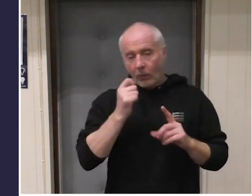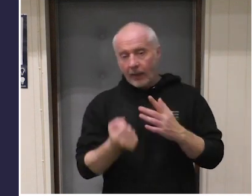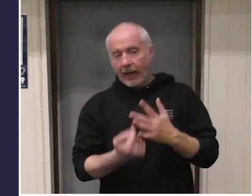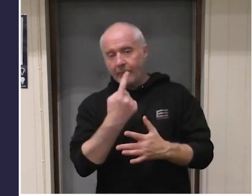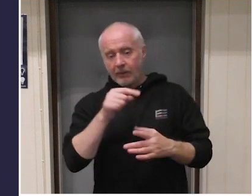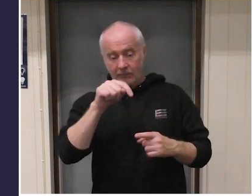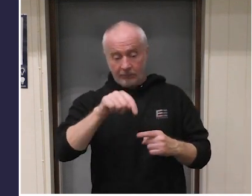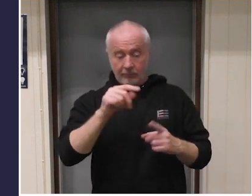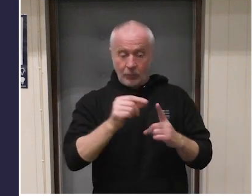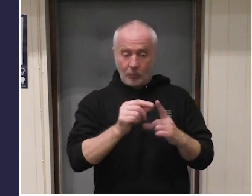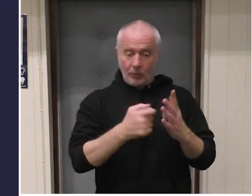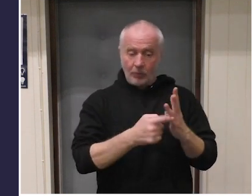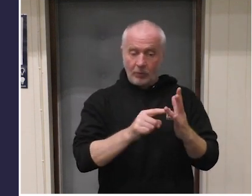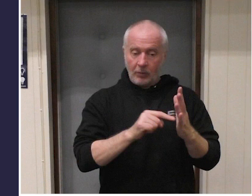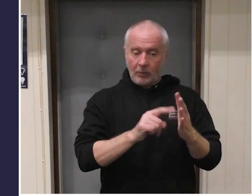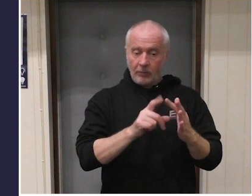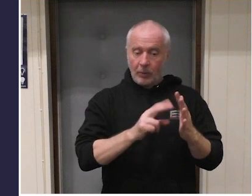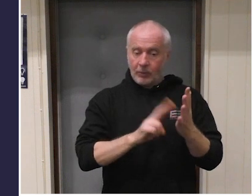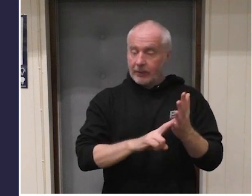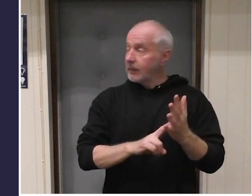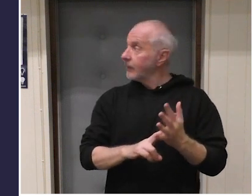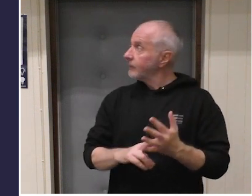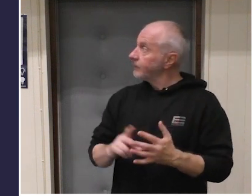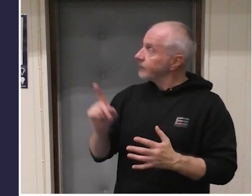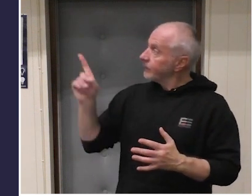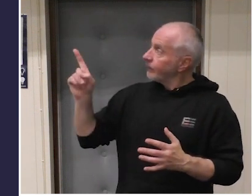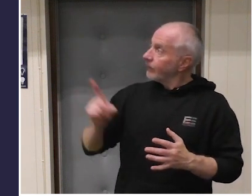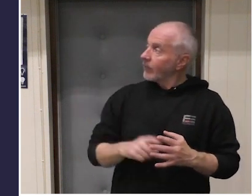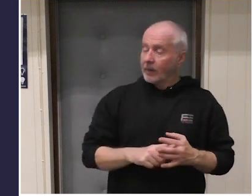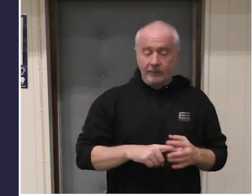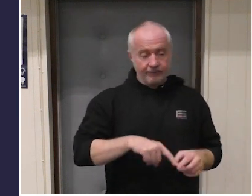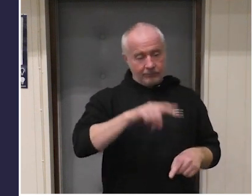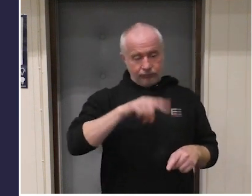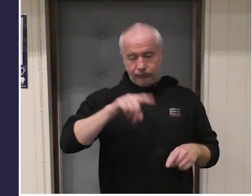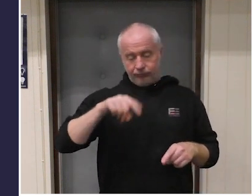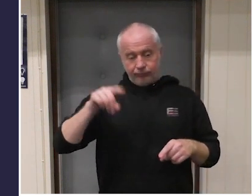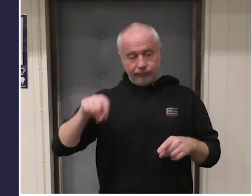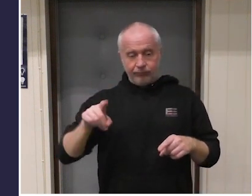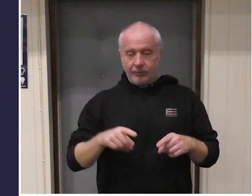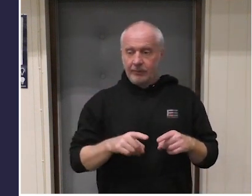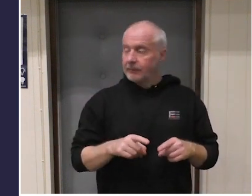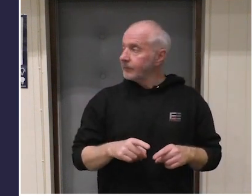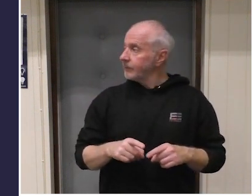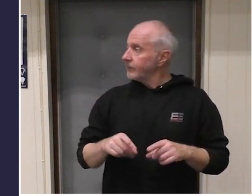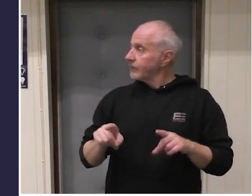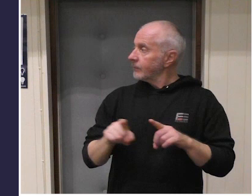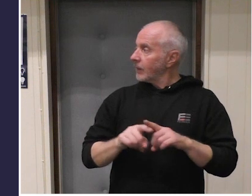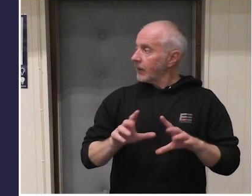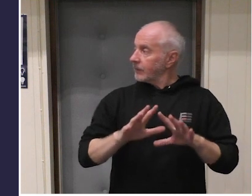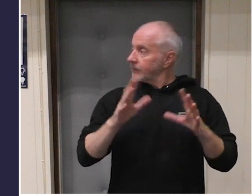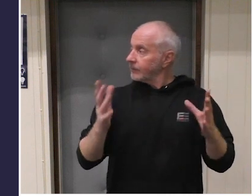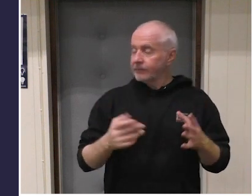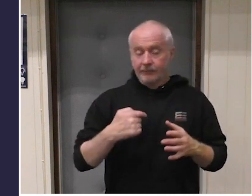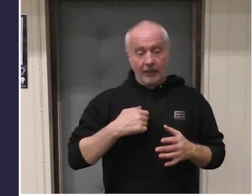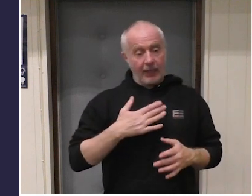be? So what I've done here is drawn a schematic, a sort of toy diagram. So my PhD was in theoretical quantum physics, so I like